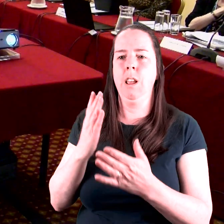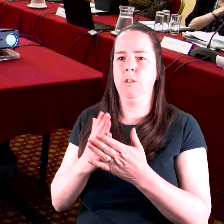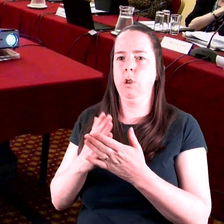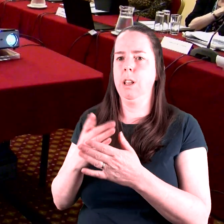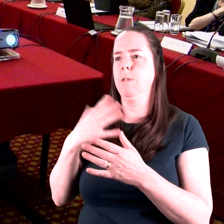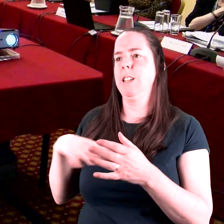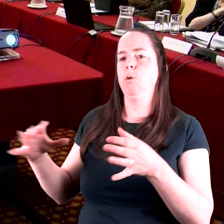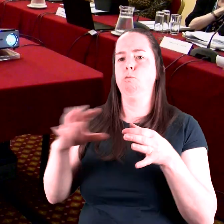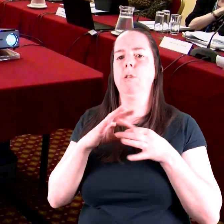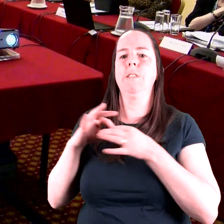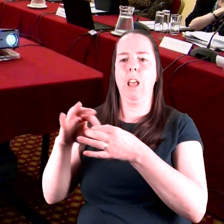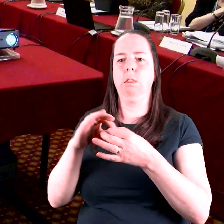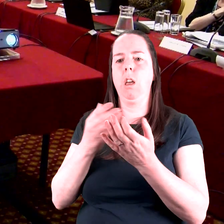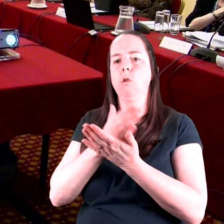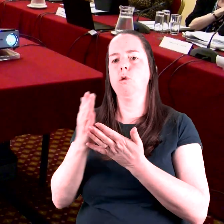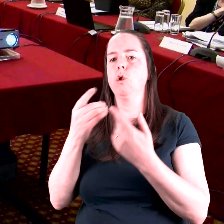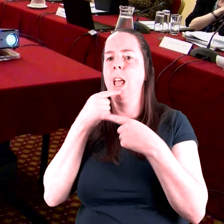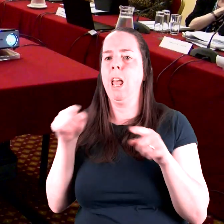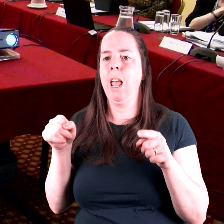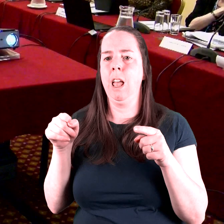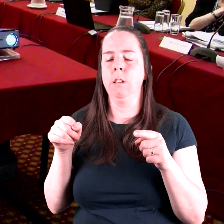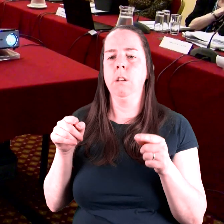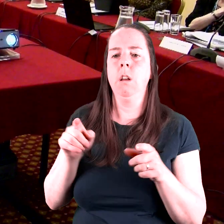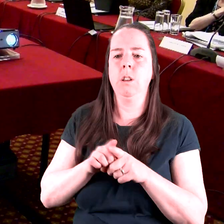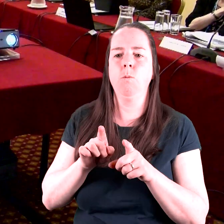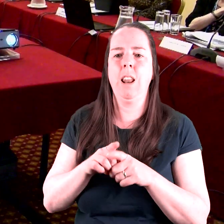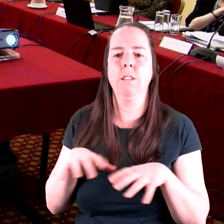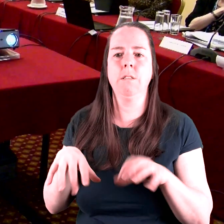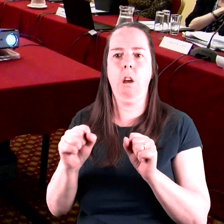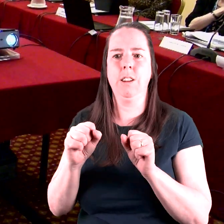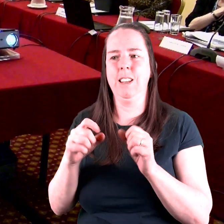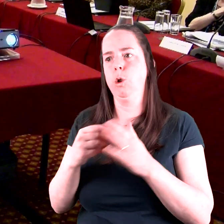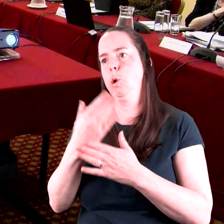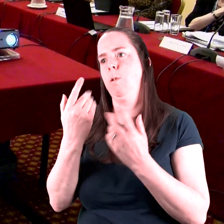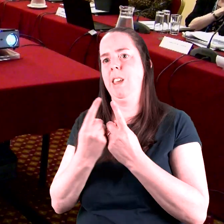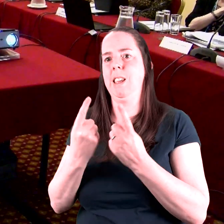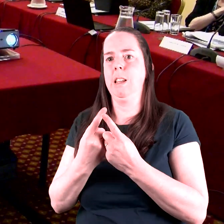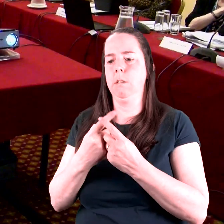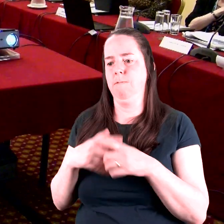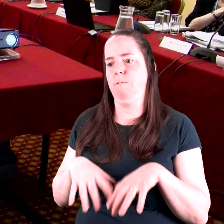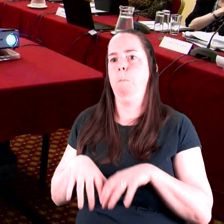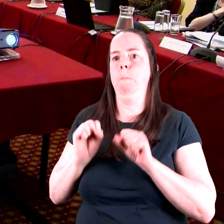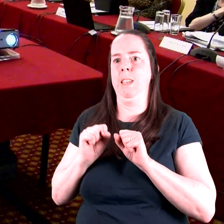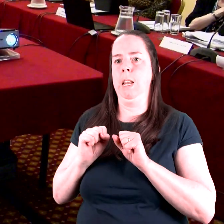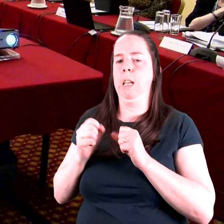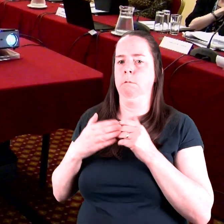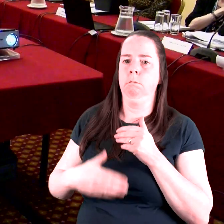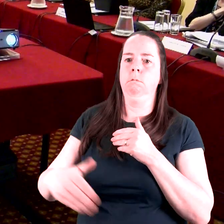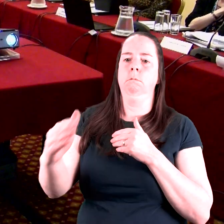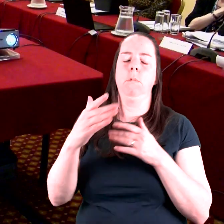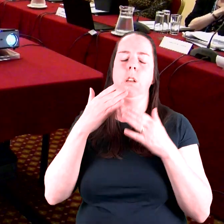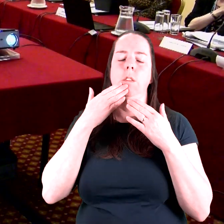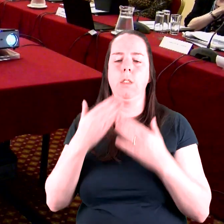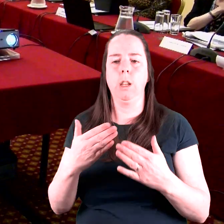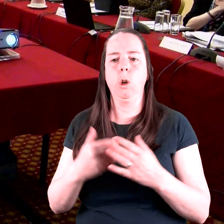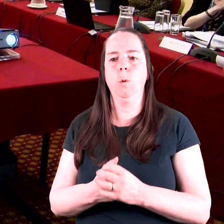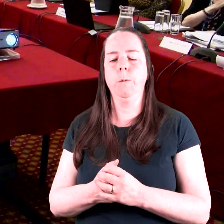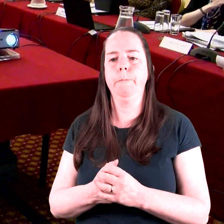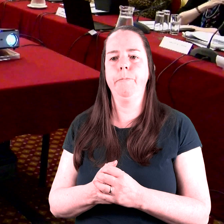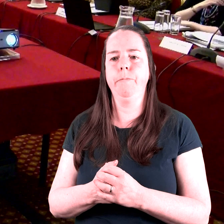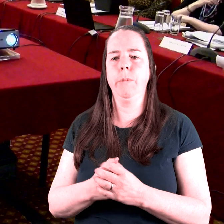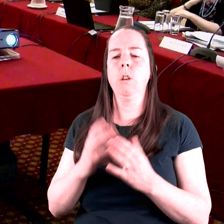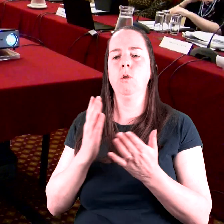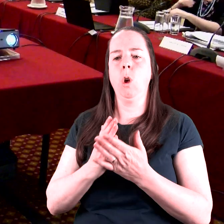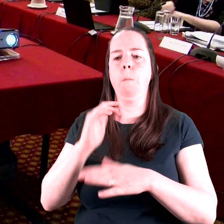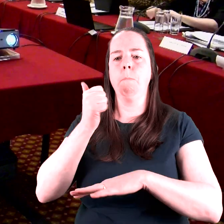things that we're going to have to bring together and share, as well as starting some of those new things from scratch. Thank you very much.